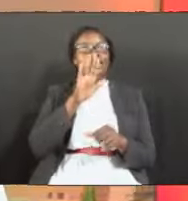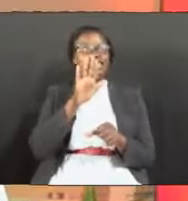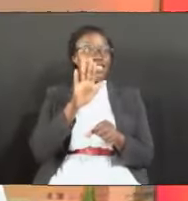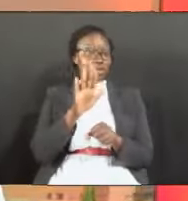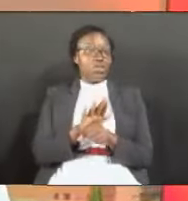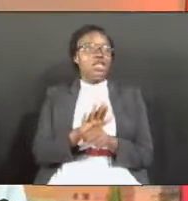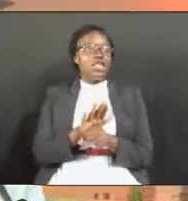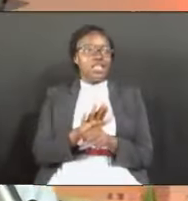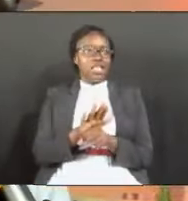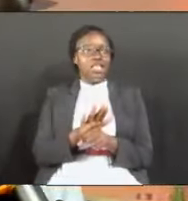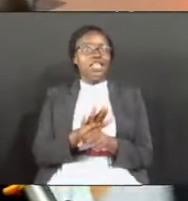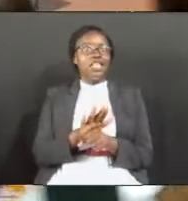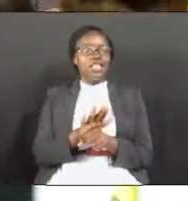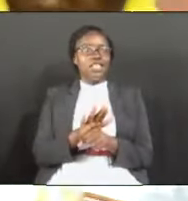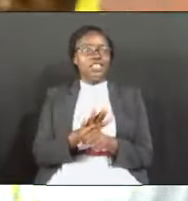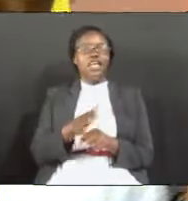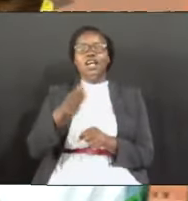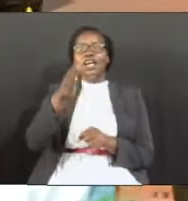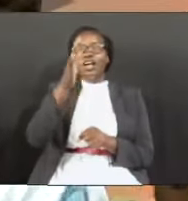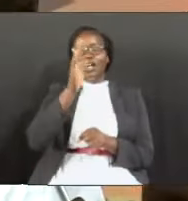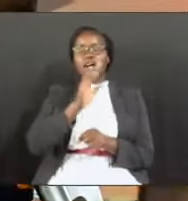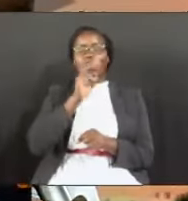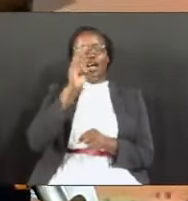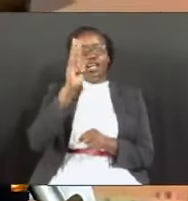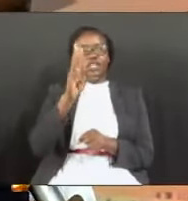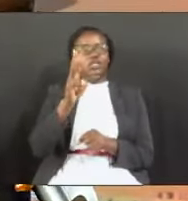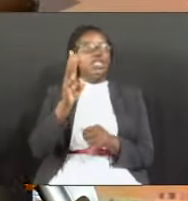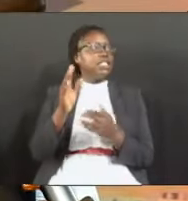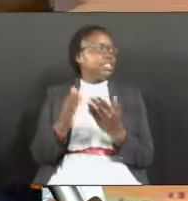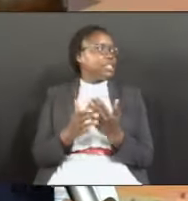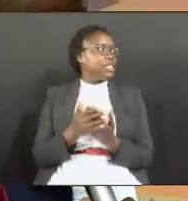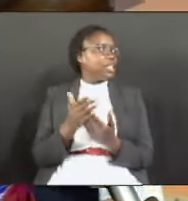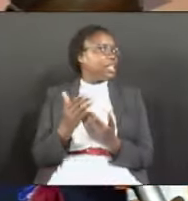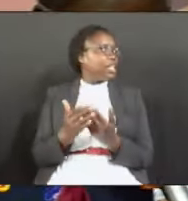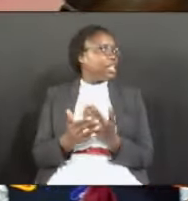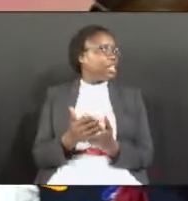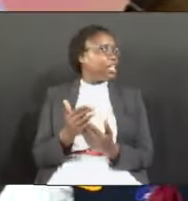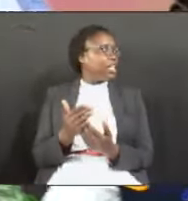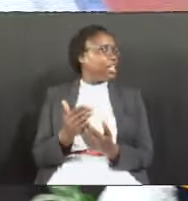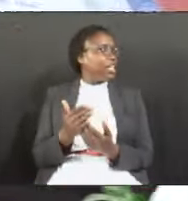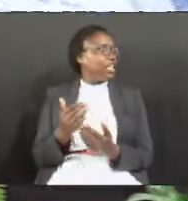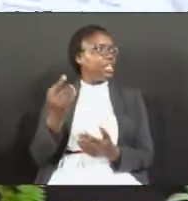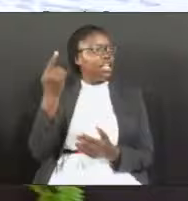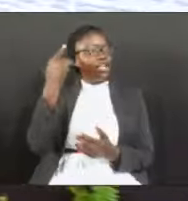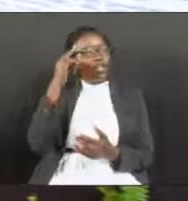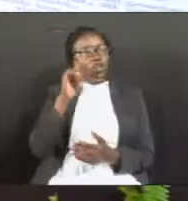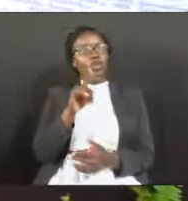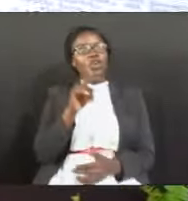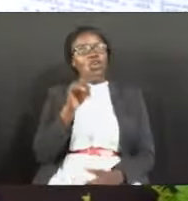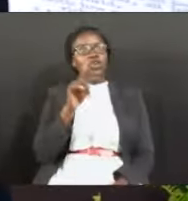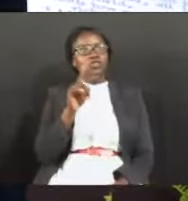come. Just come. Just come. God will take